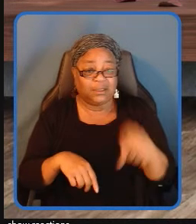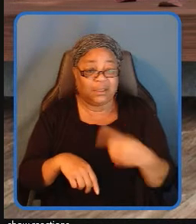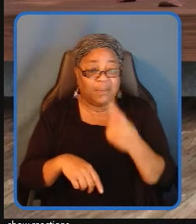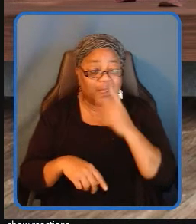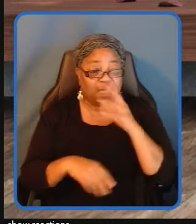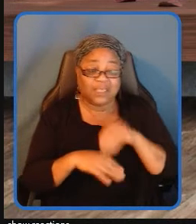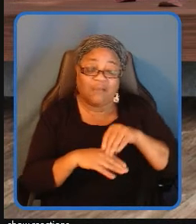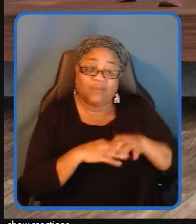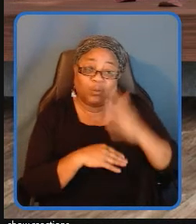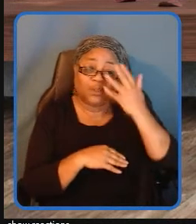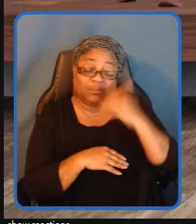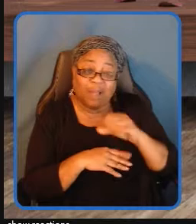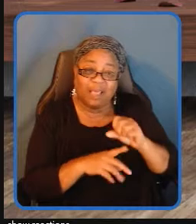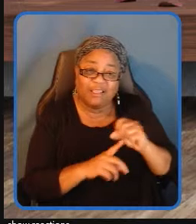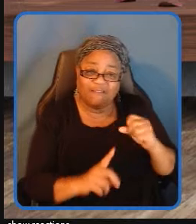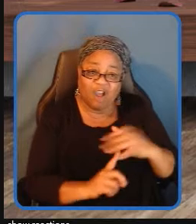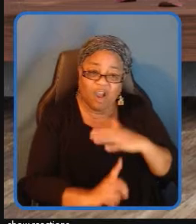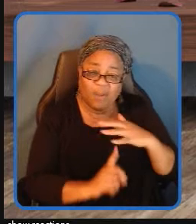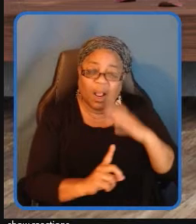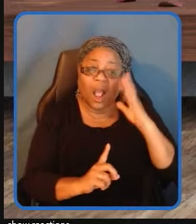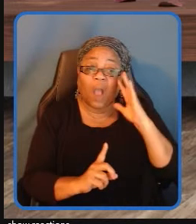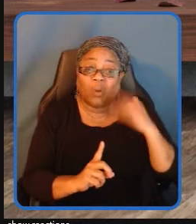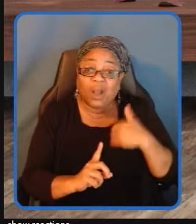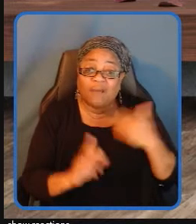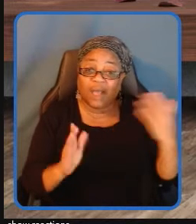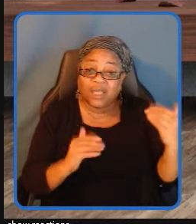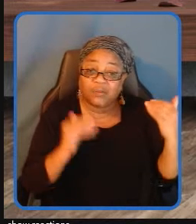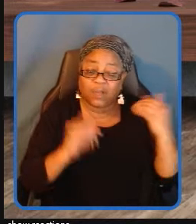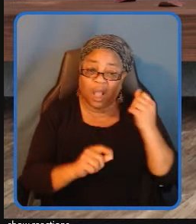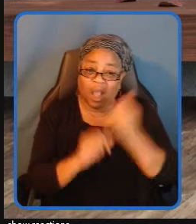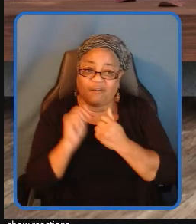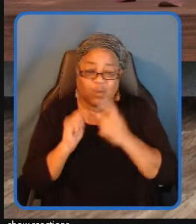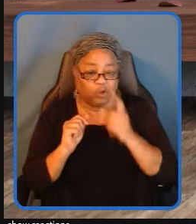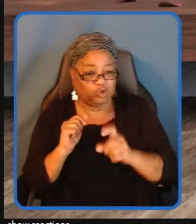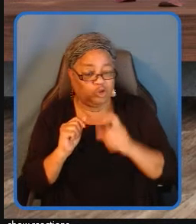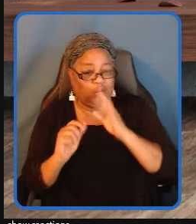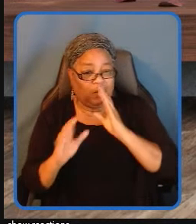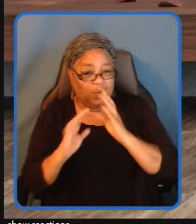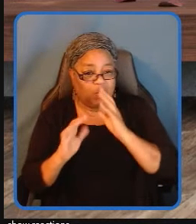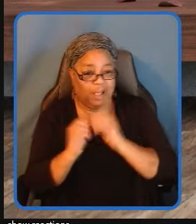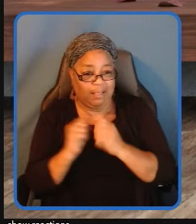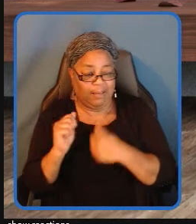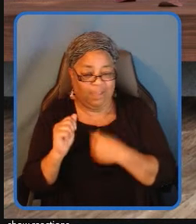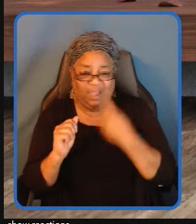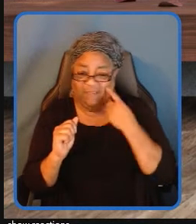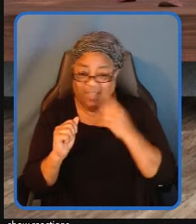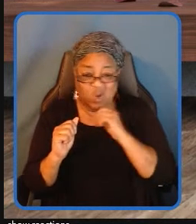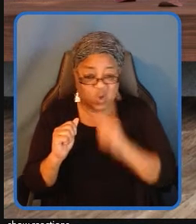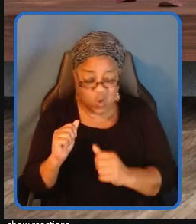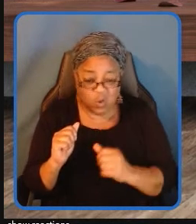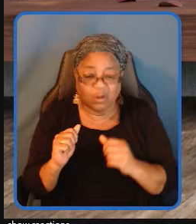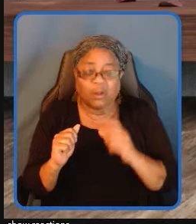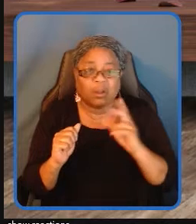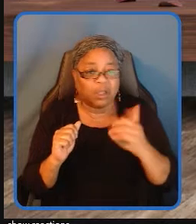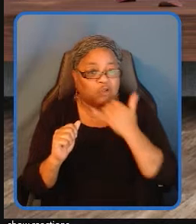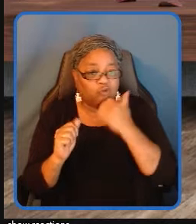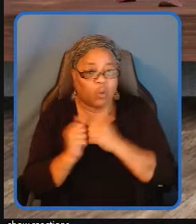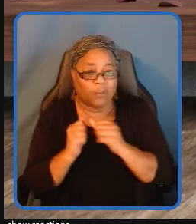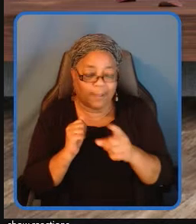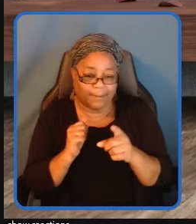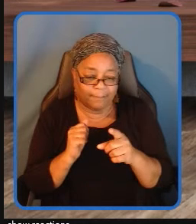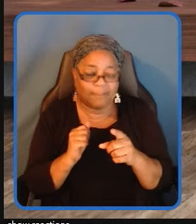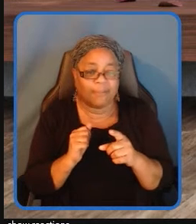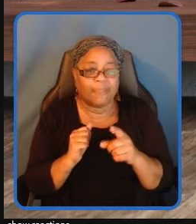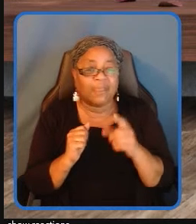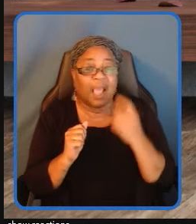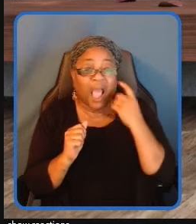by the environment around me, I would have this expectation that everyone should communicate like me. And if they don't, there's something fundamentally wrong about them. I do think